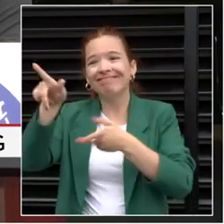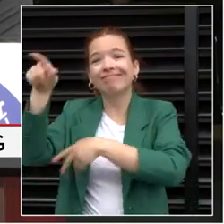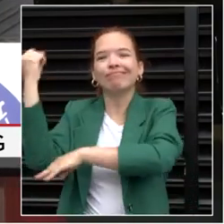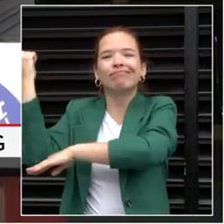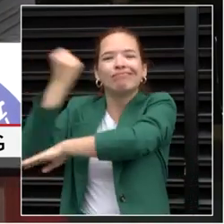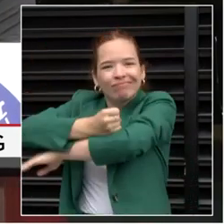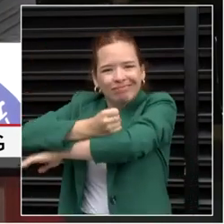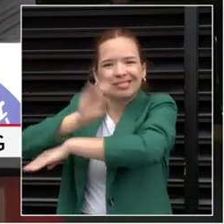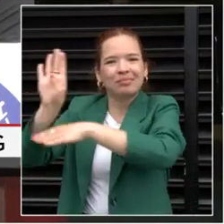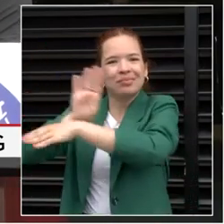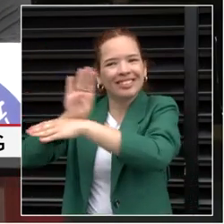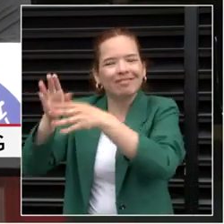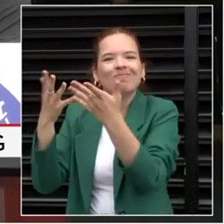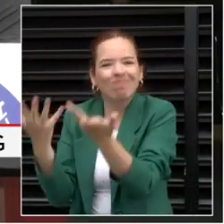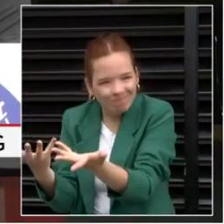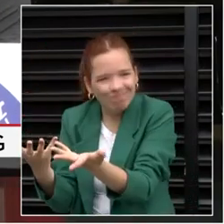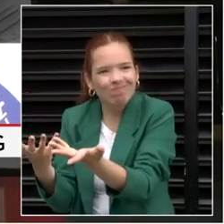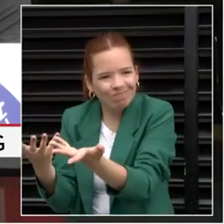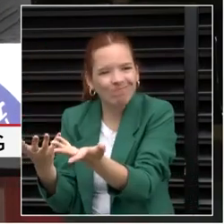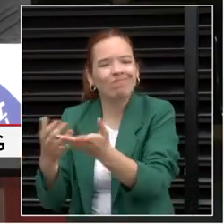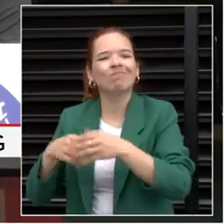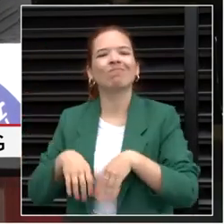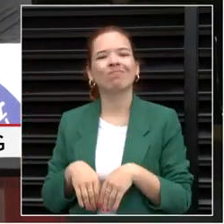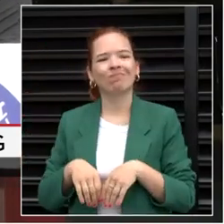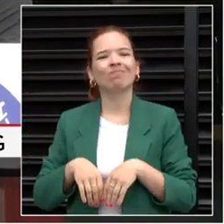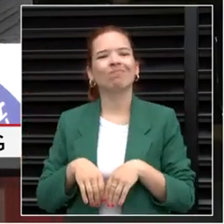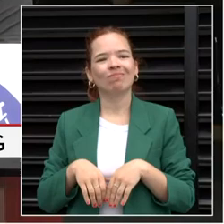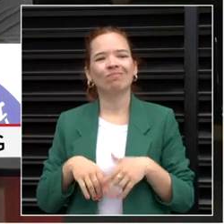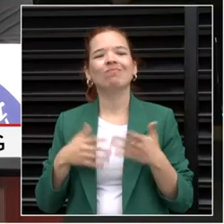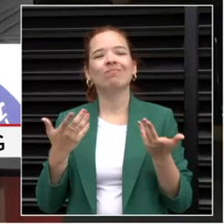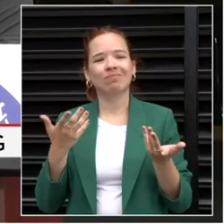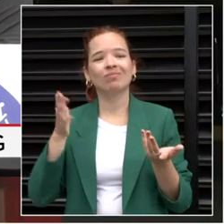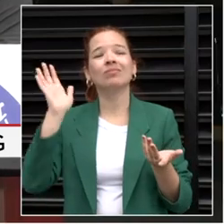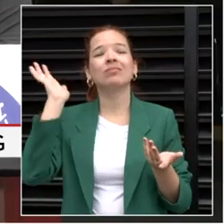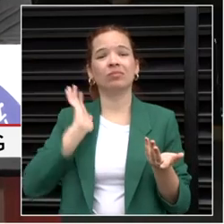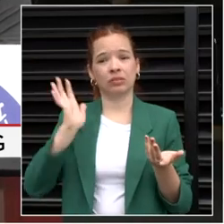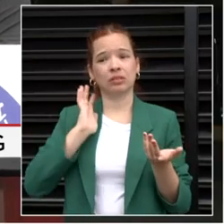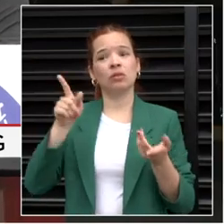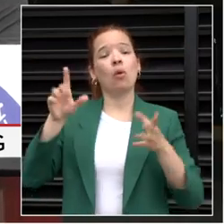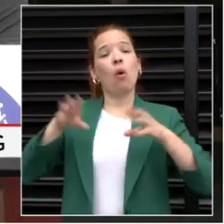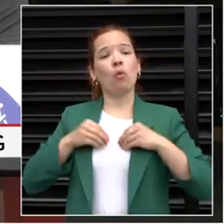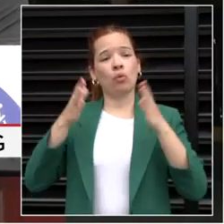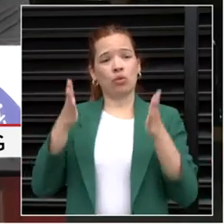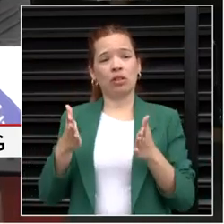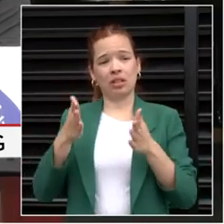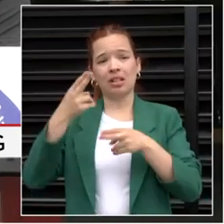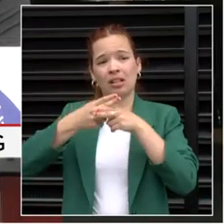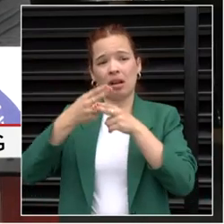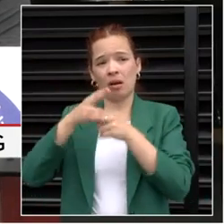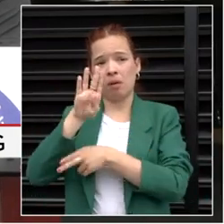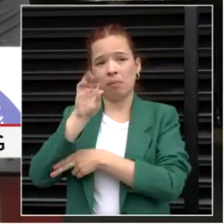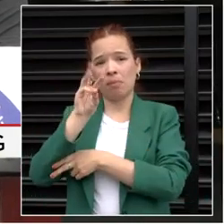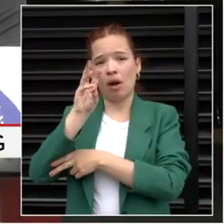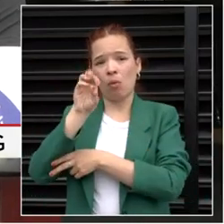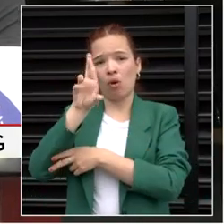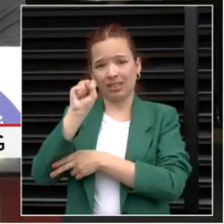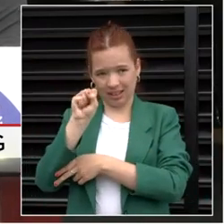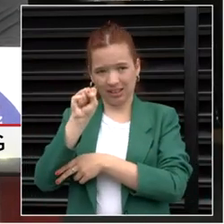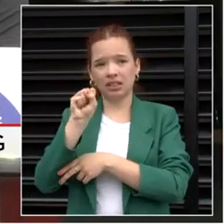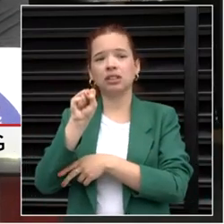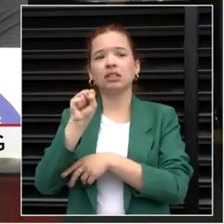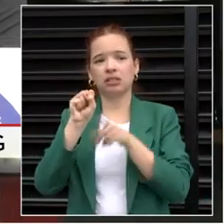John Bowers, and it was the Atlantic Building, and he said to his wife at the time, Dodie